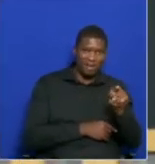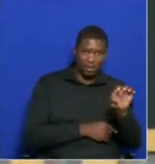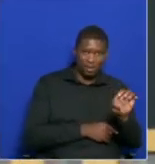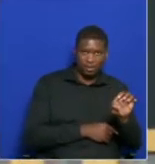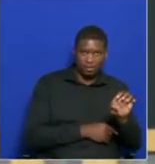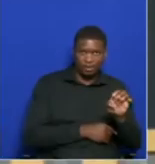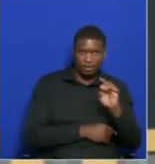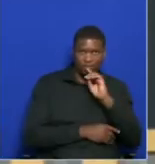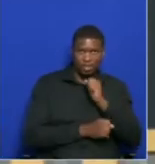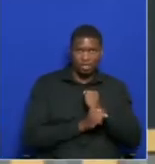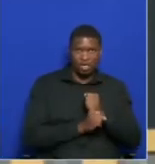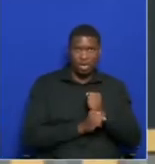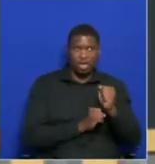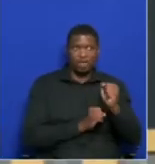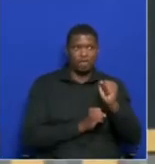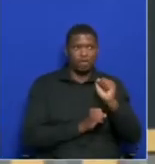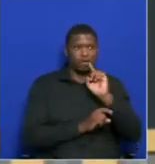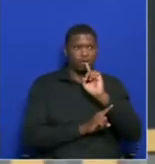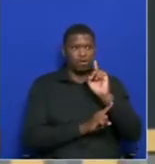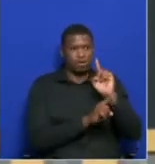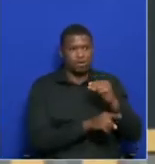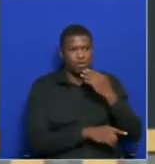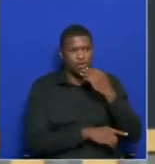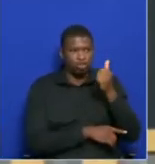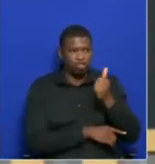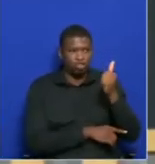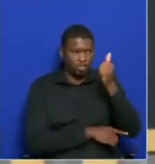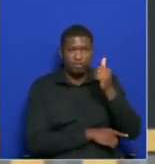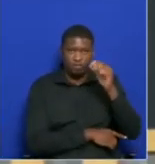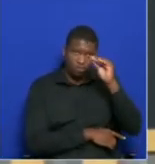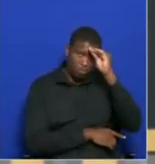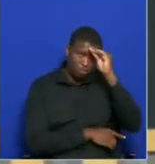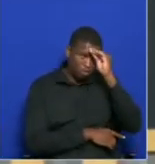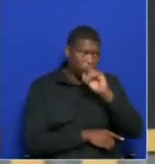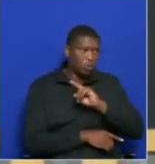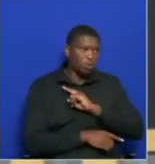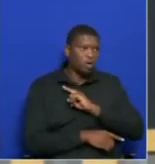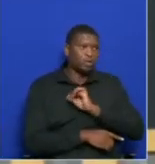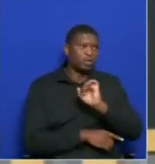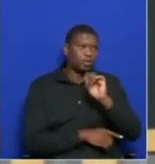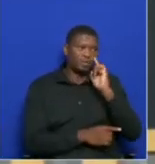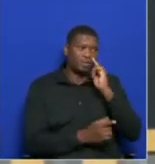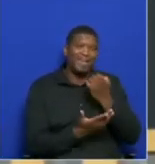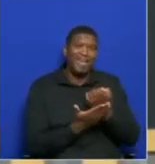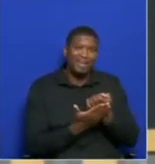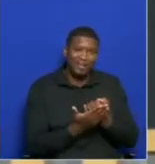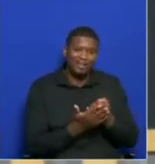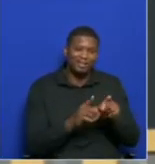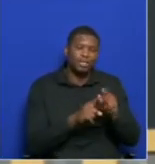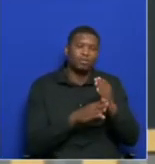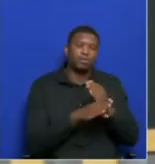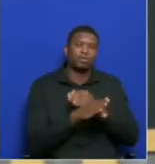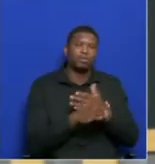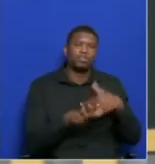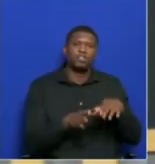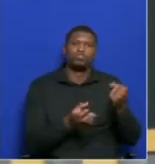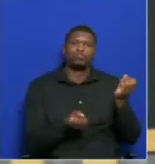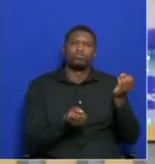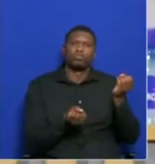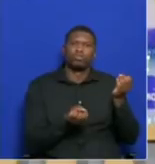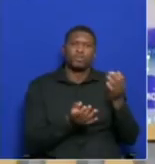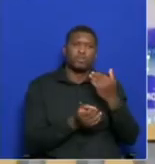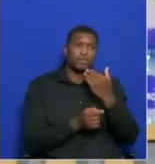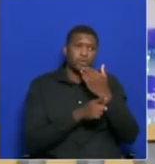chief of police, because on the evidence, on the testimony that we have had, Ball Hayes, I think